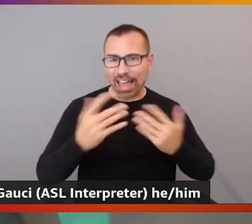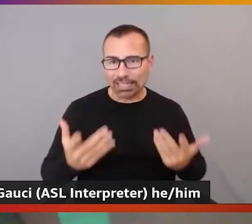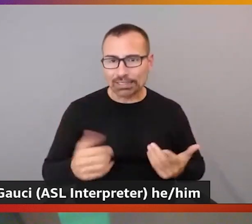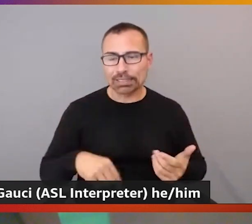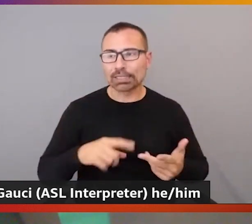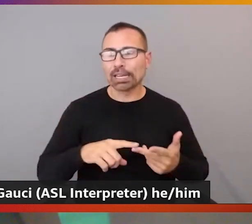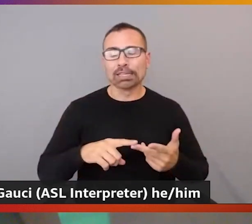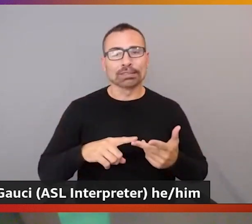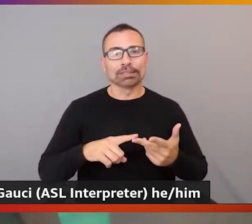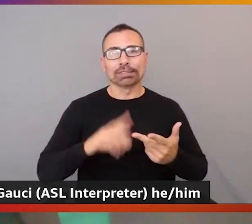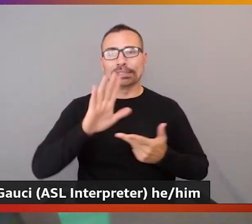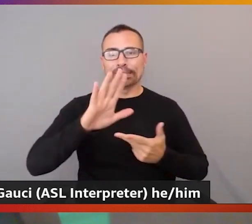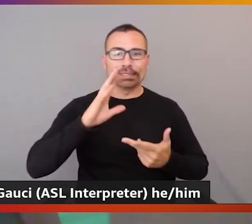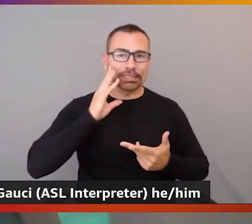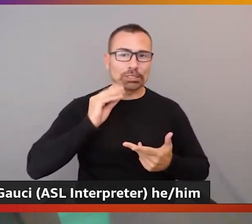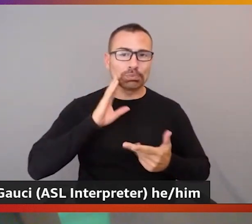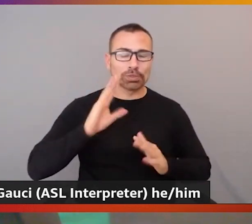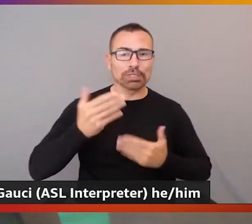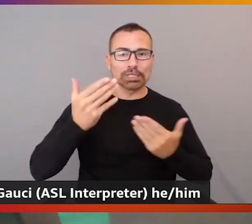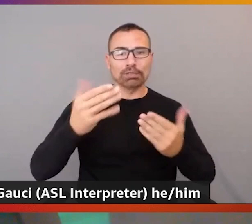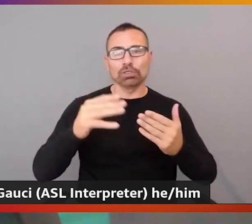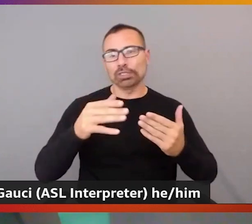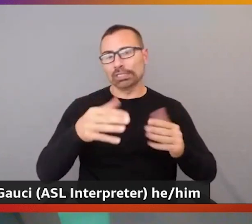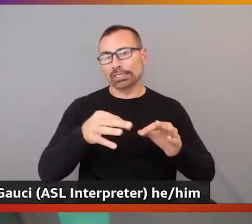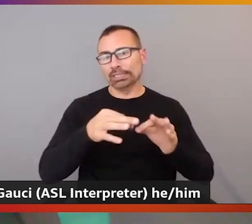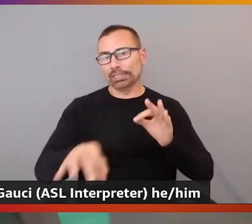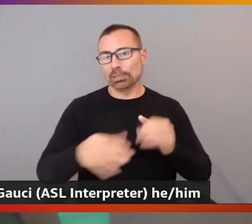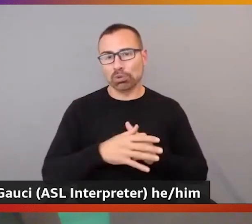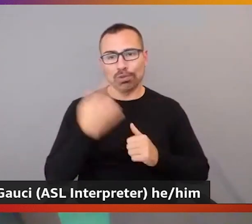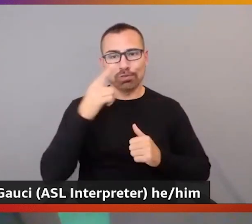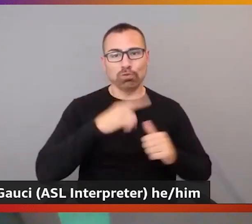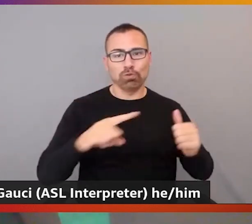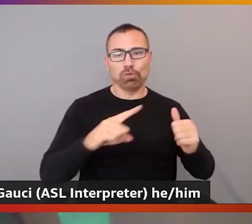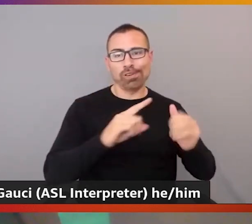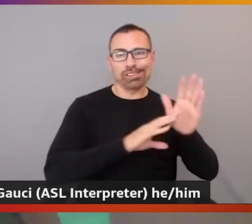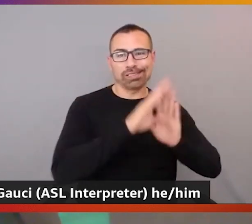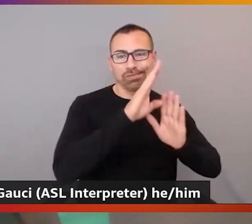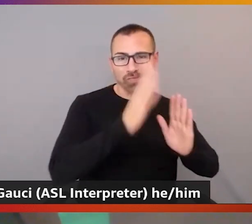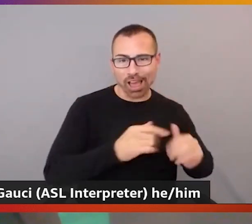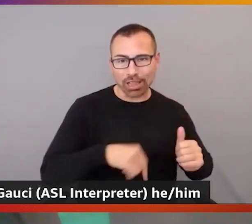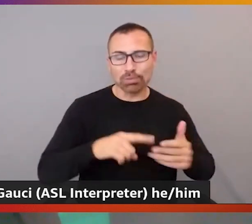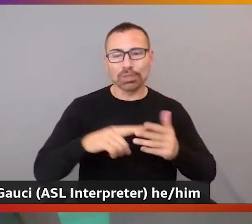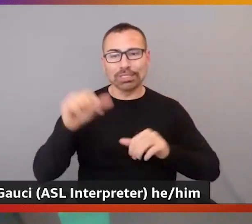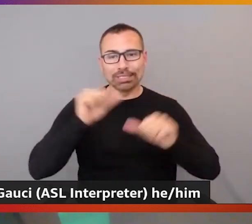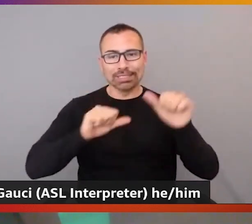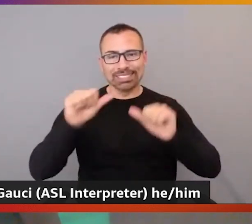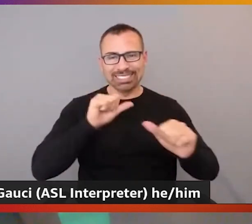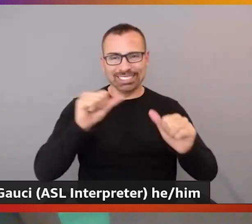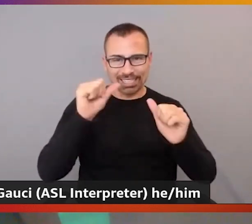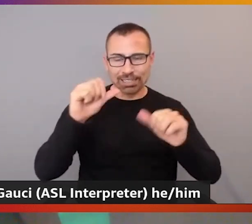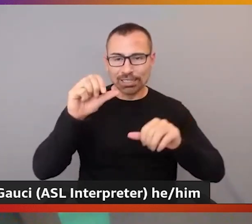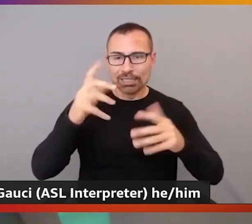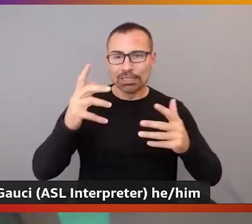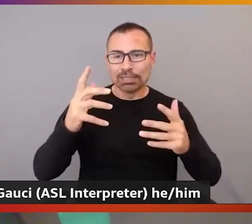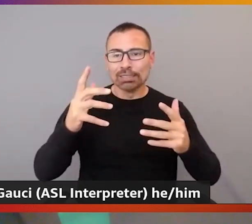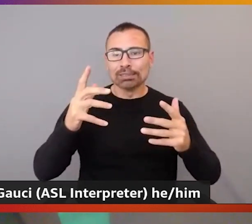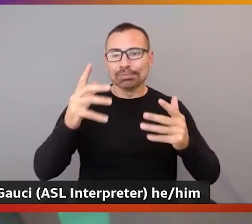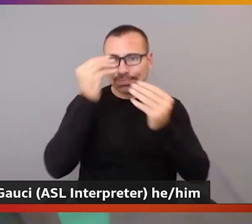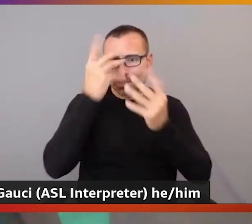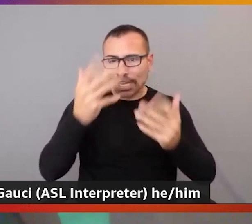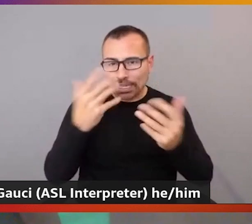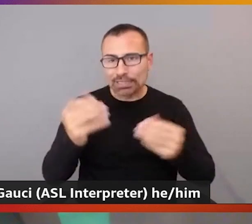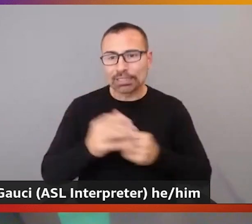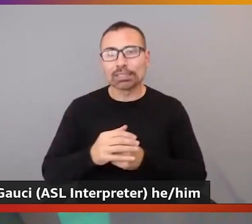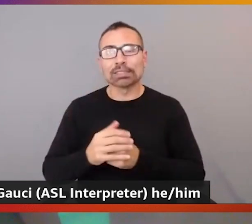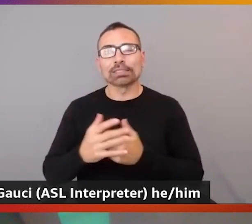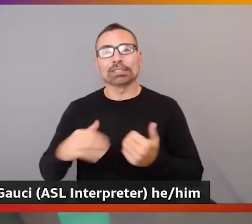experience for builders, data scientists, researchers, DevOps professionals, essentially folks who are building and deploying cloud native